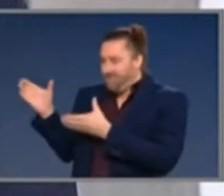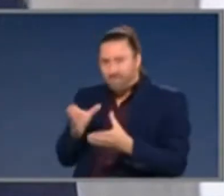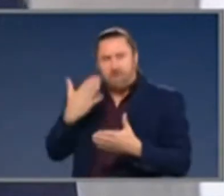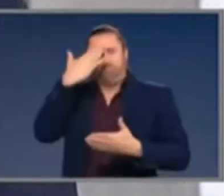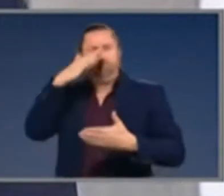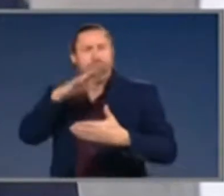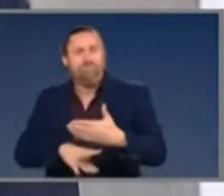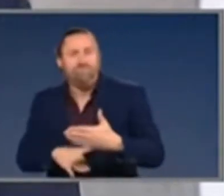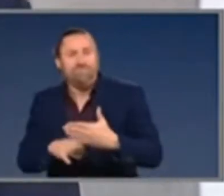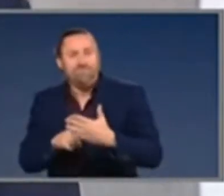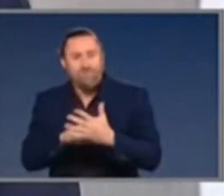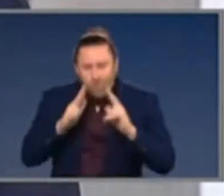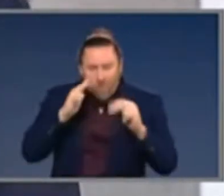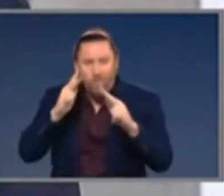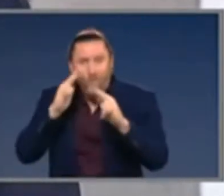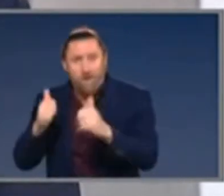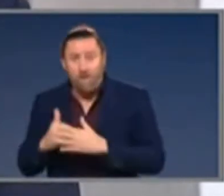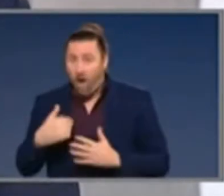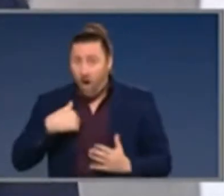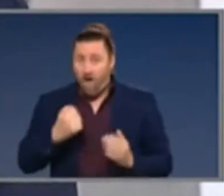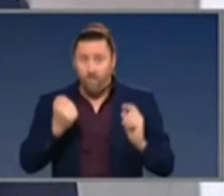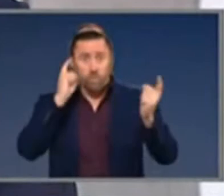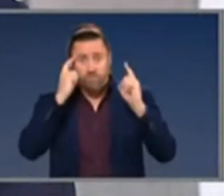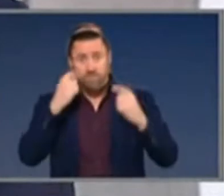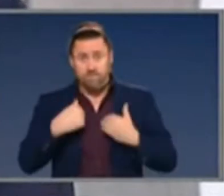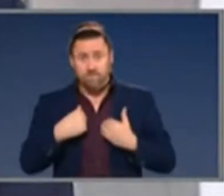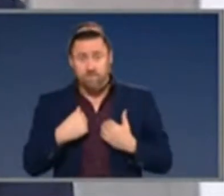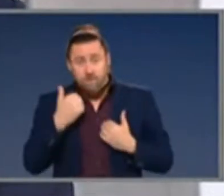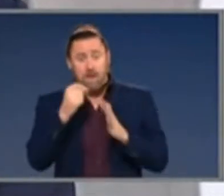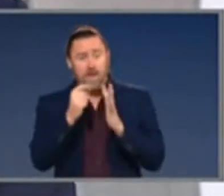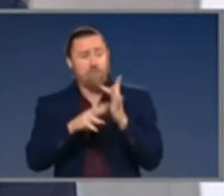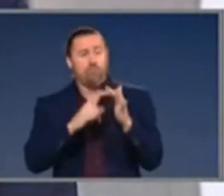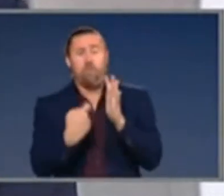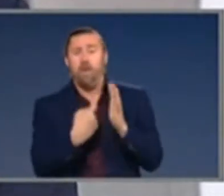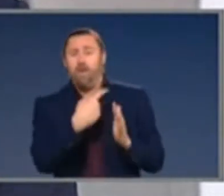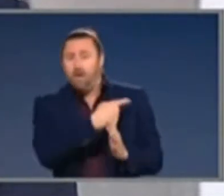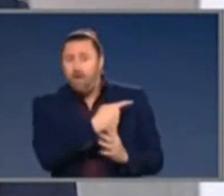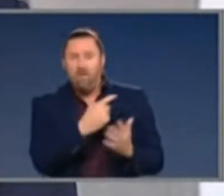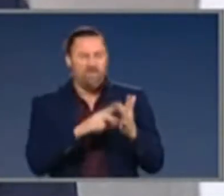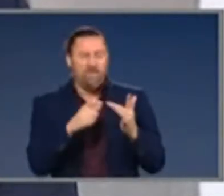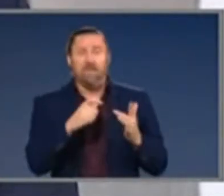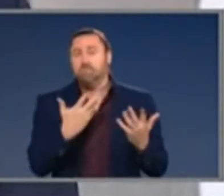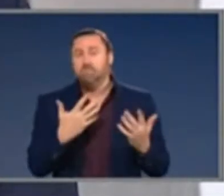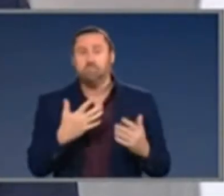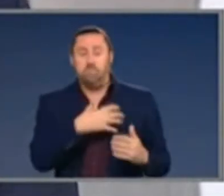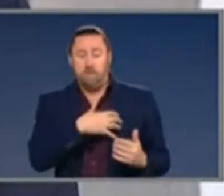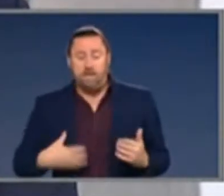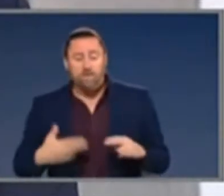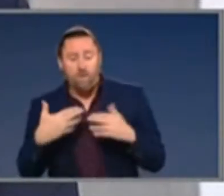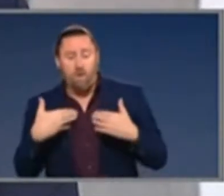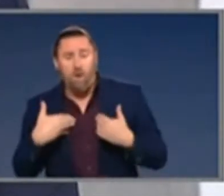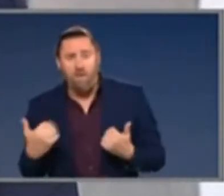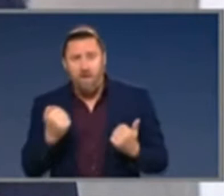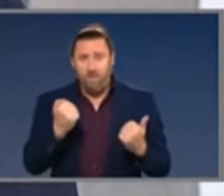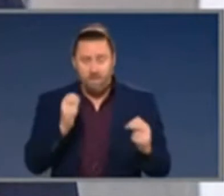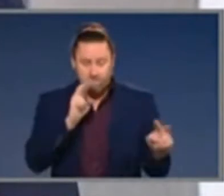consequences have flown from that. They trouble me deeply. I know they would trouble the Premier equally deeply, and our Ministers for Health. We